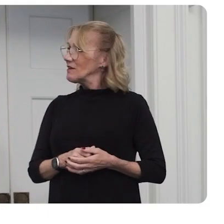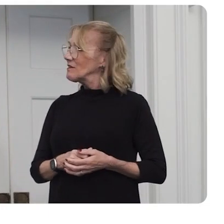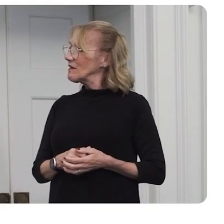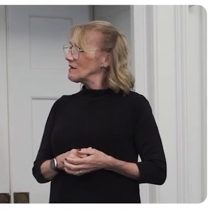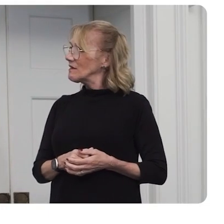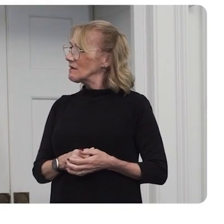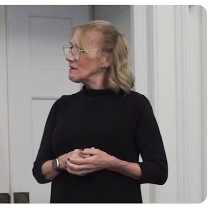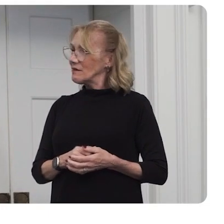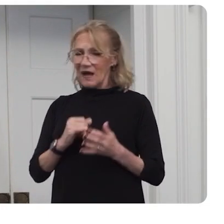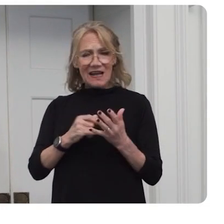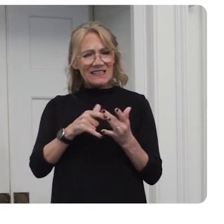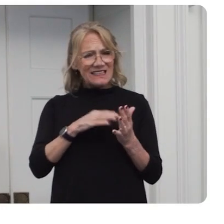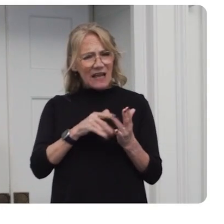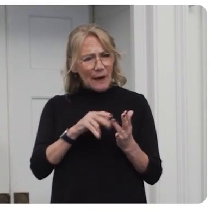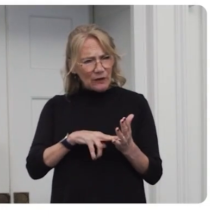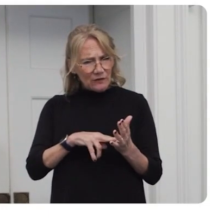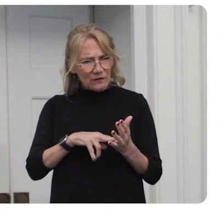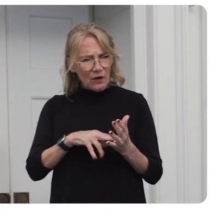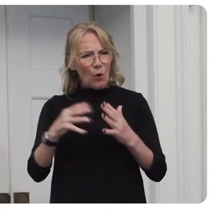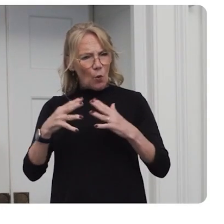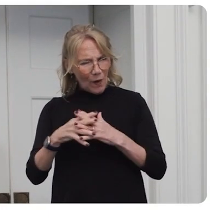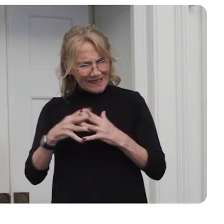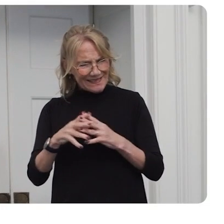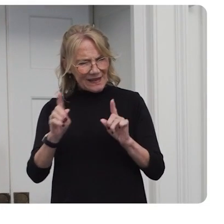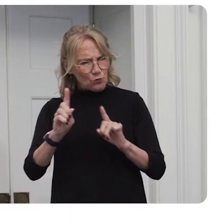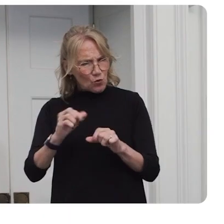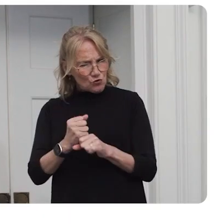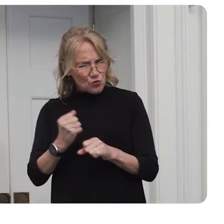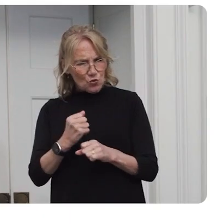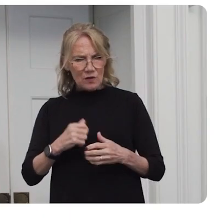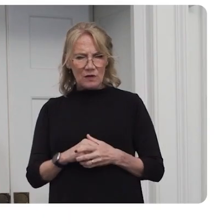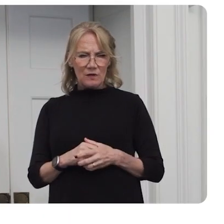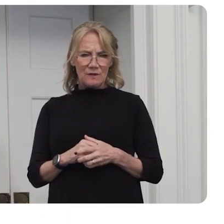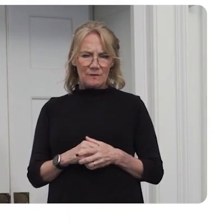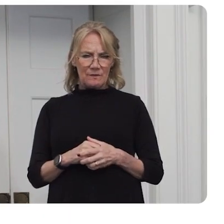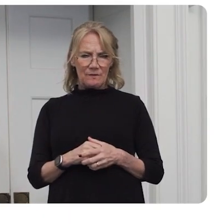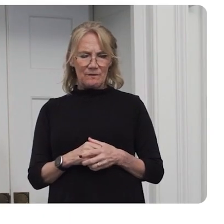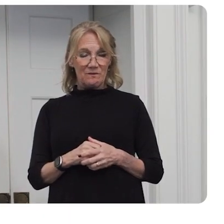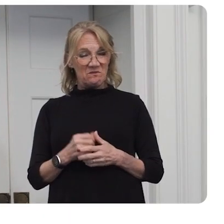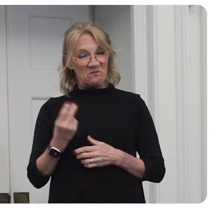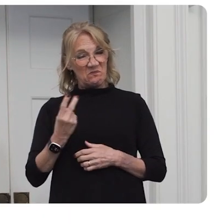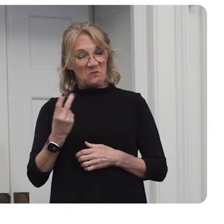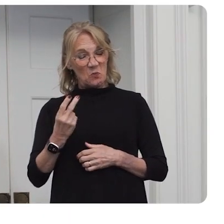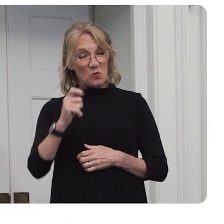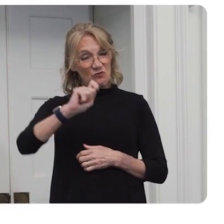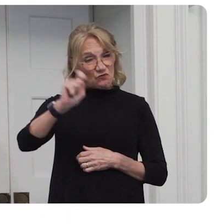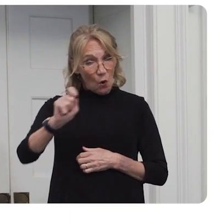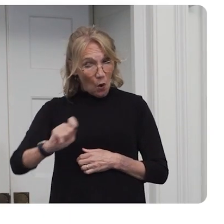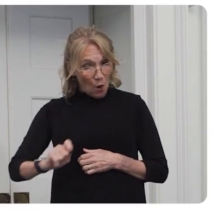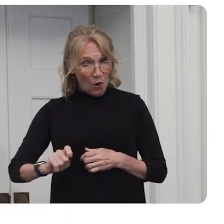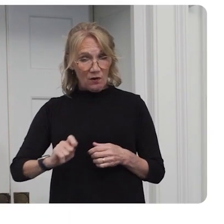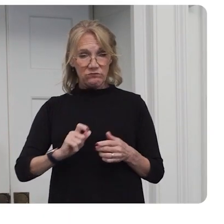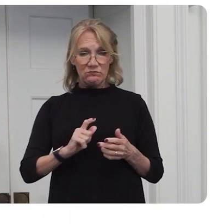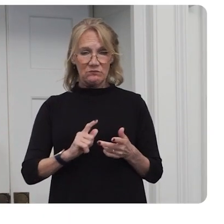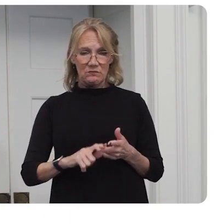But how does Simon support you on Wednesdays, Grace? What do you do with Simon on Wednesdays? We draw. We